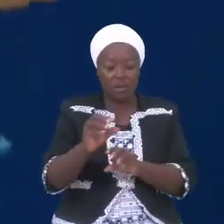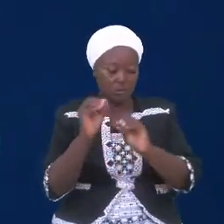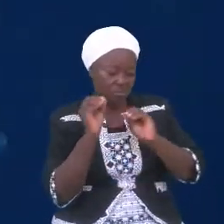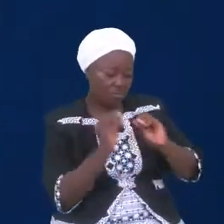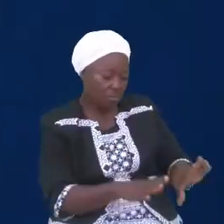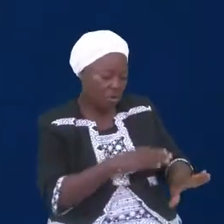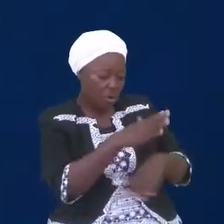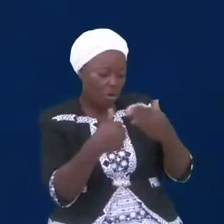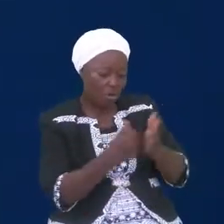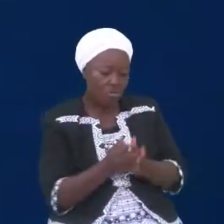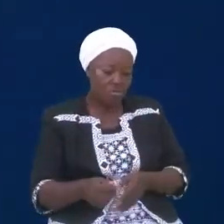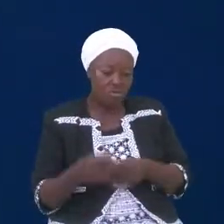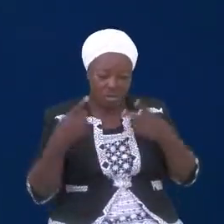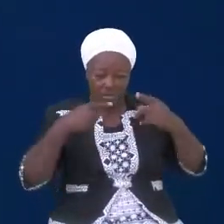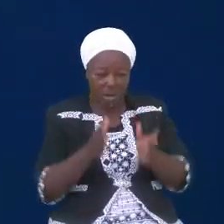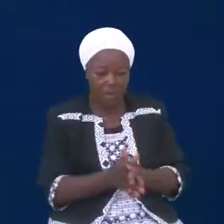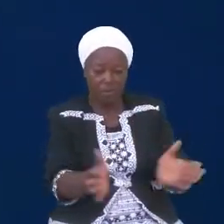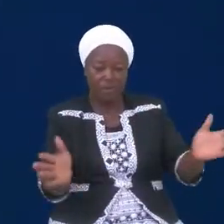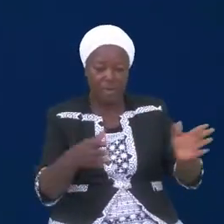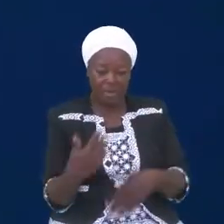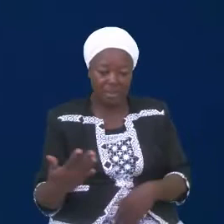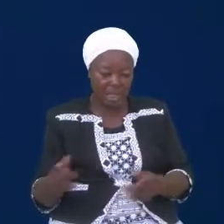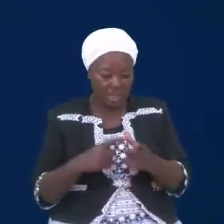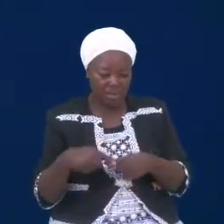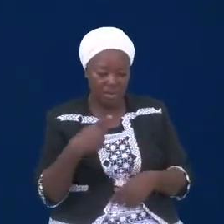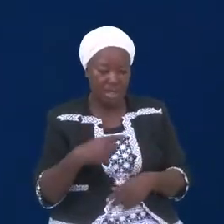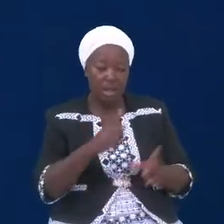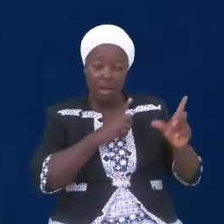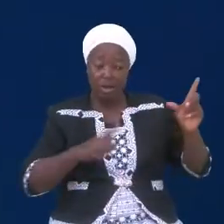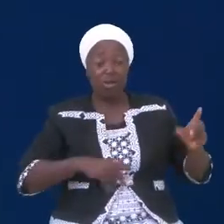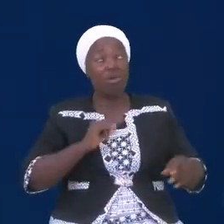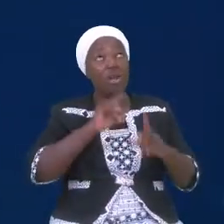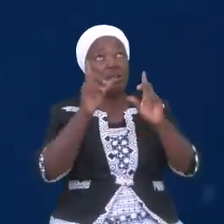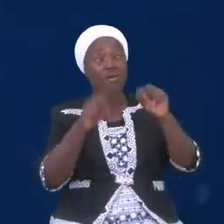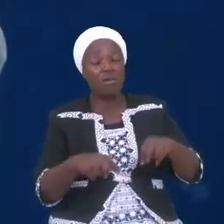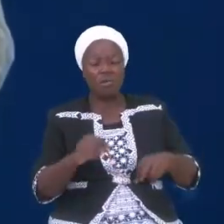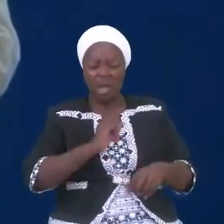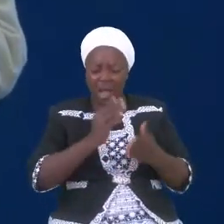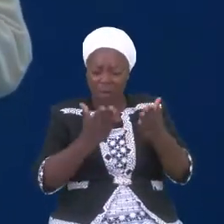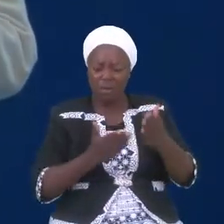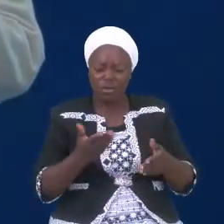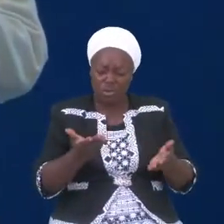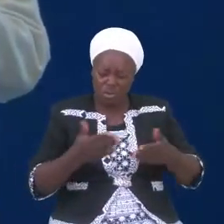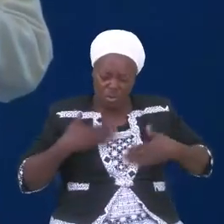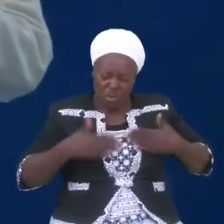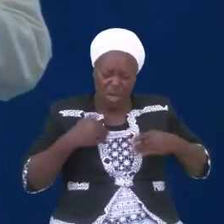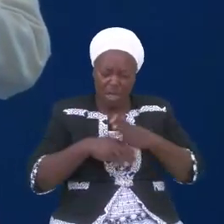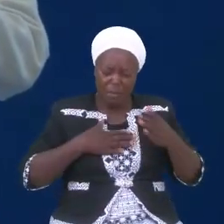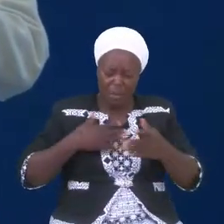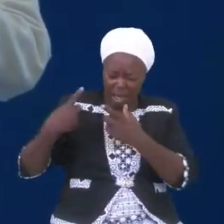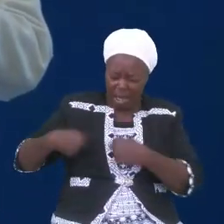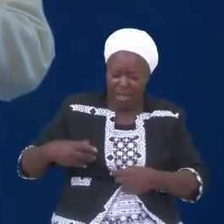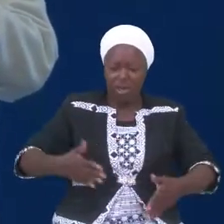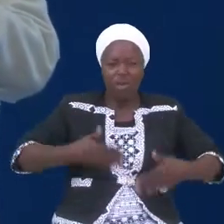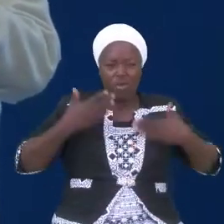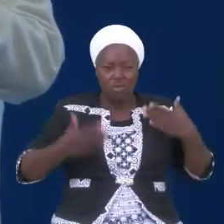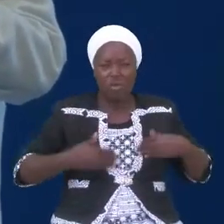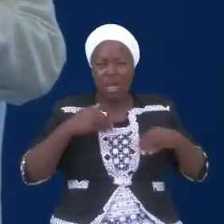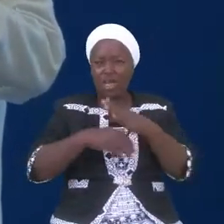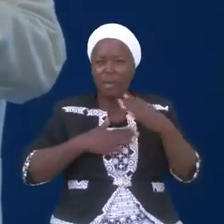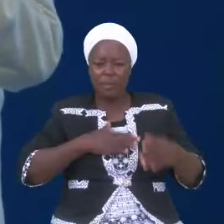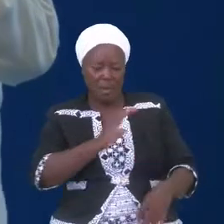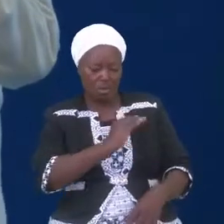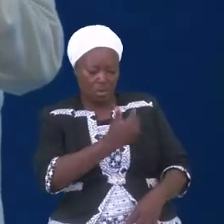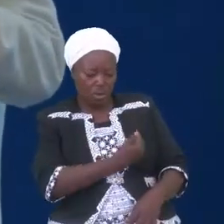those popular things and you say, Lord, I come, I want joy in my heart, joy in my